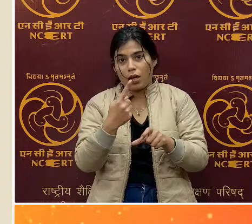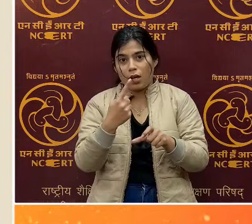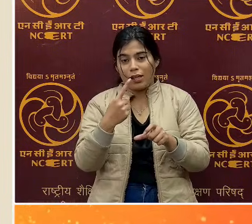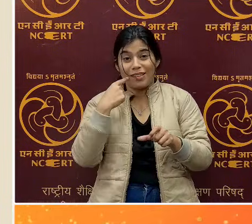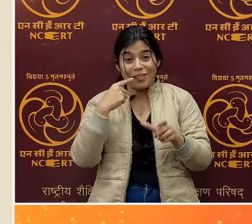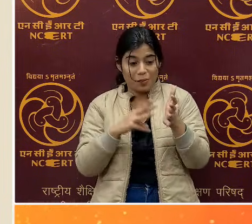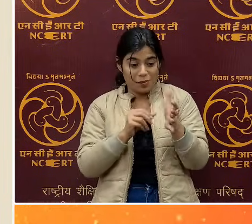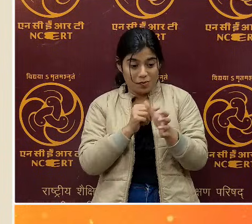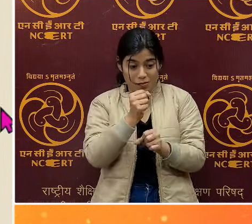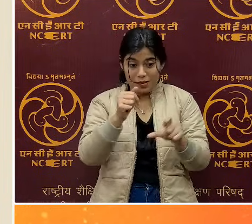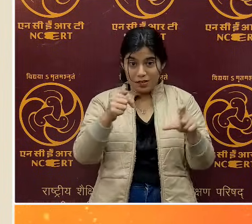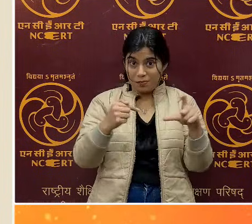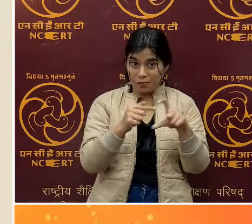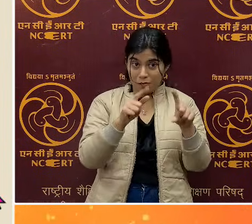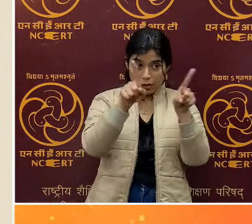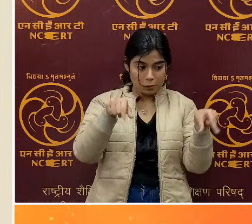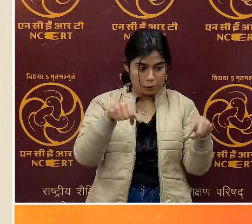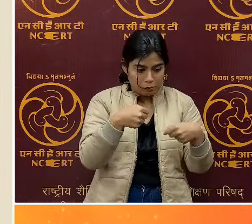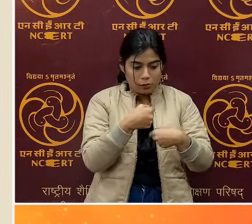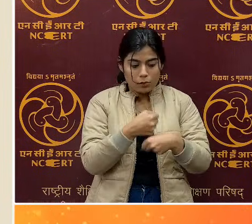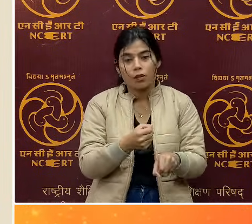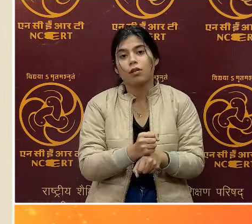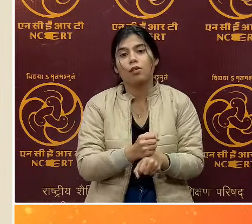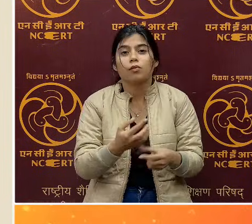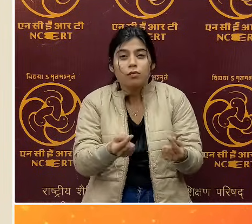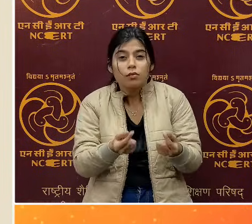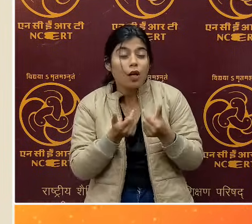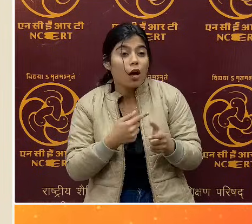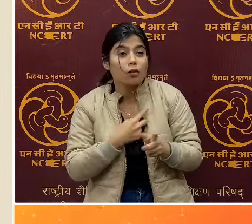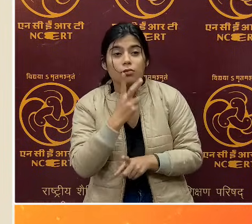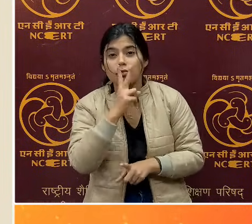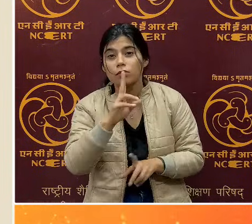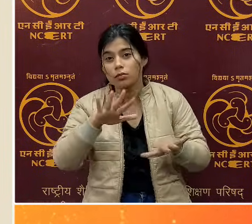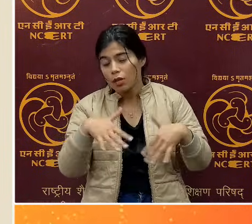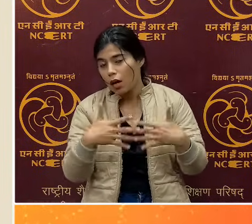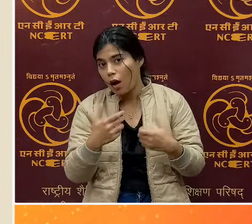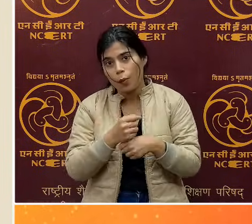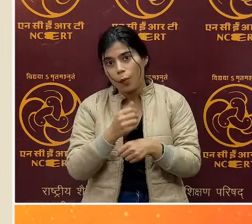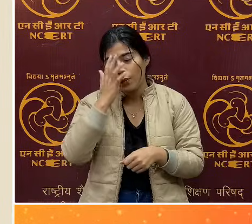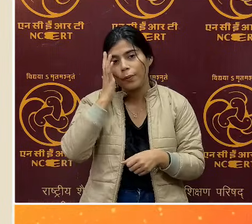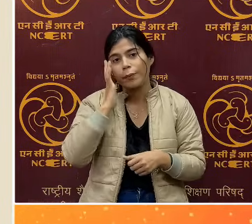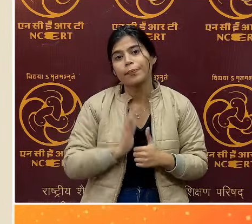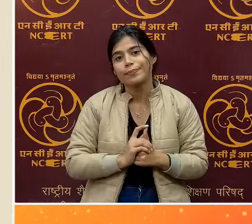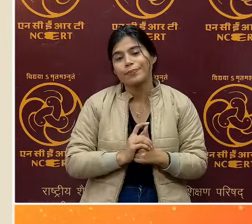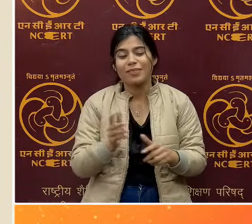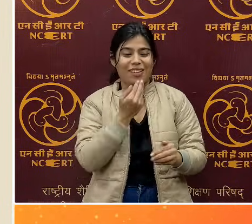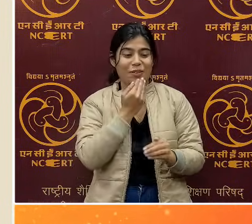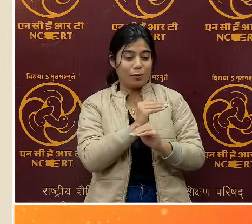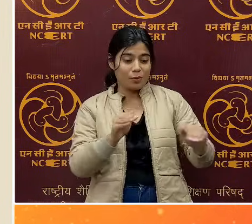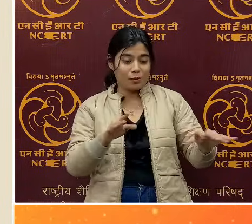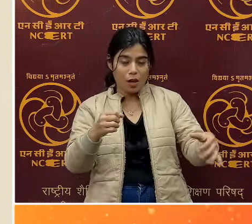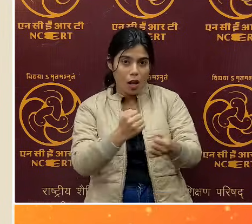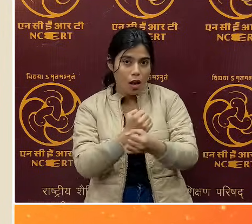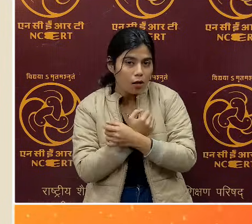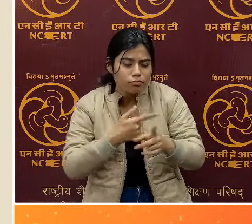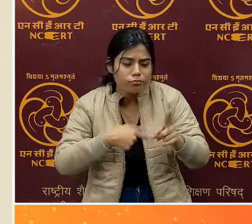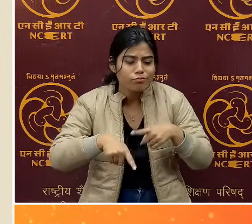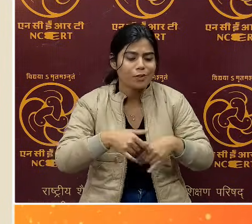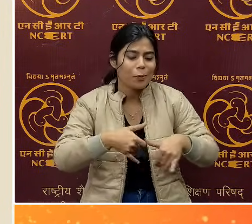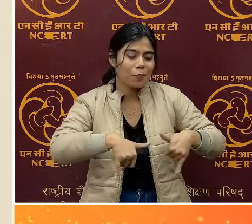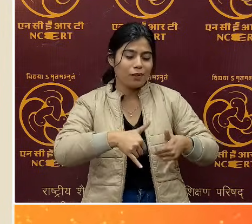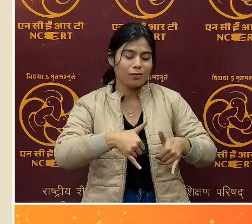image. All right. Now we'll just quickly see how we can make it, because children love to play with this, Yes.